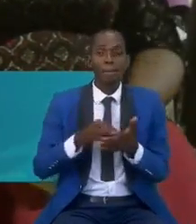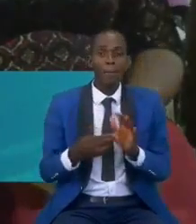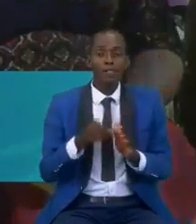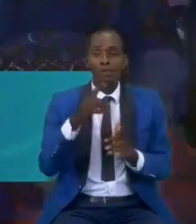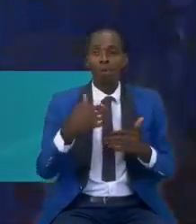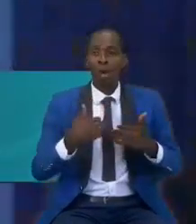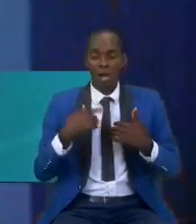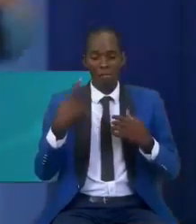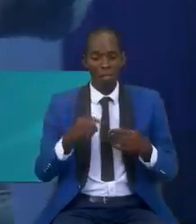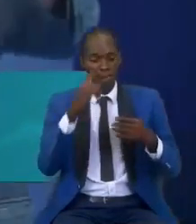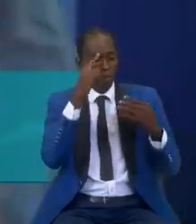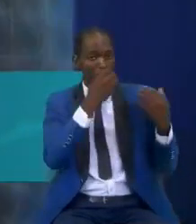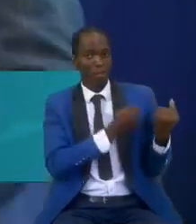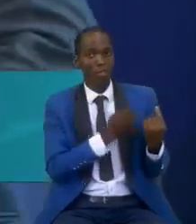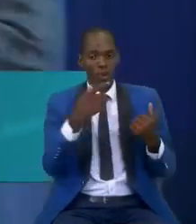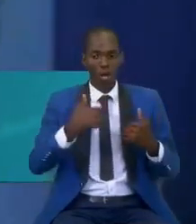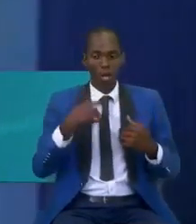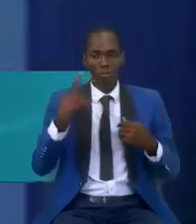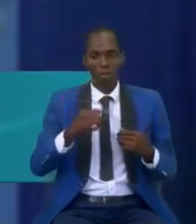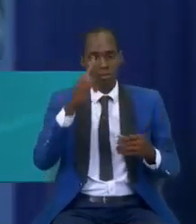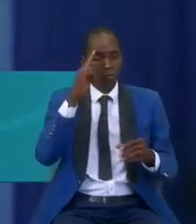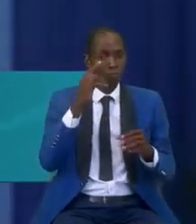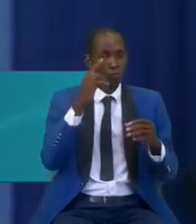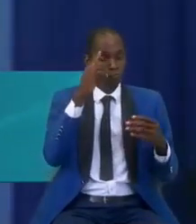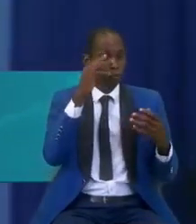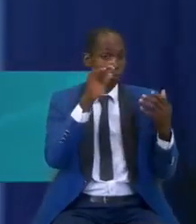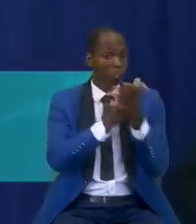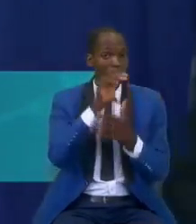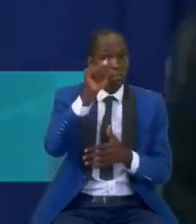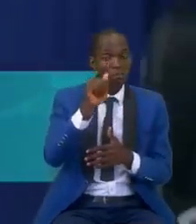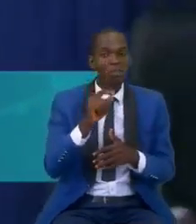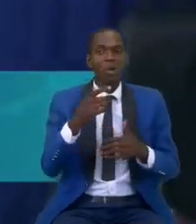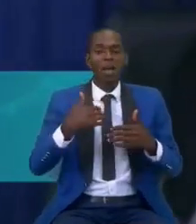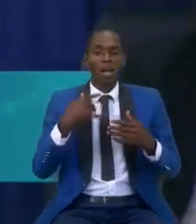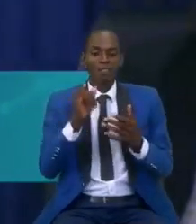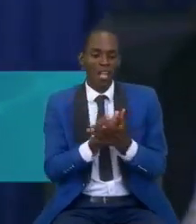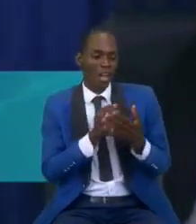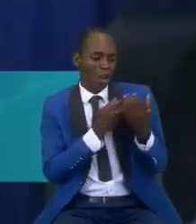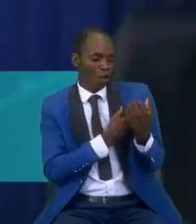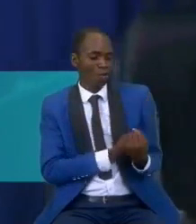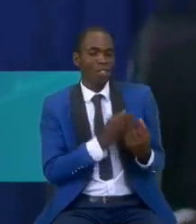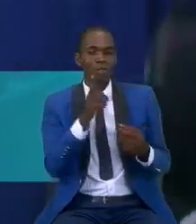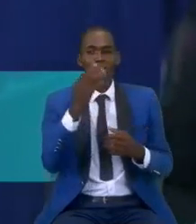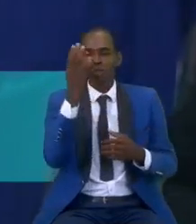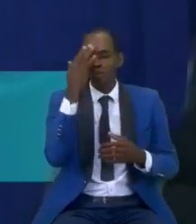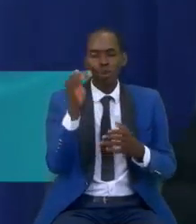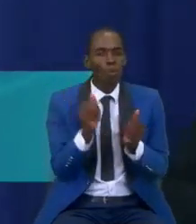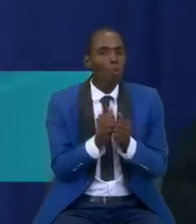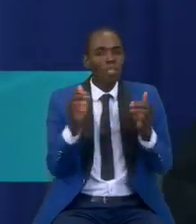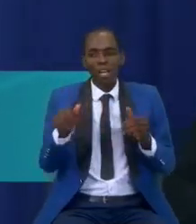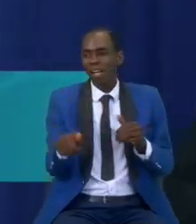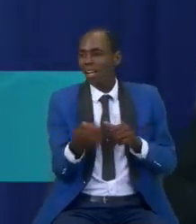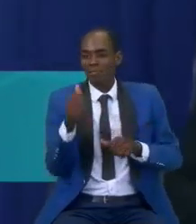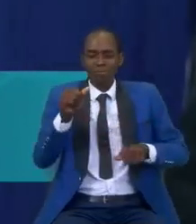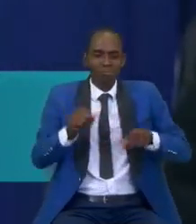you know, that you know beyond any shadow of doubt that your sins are laid